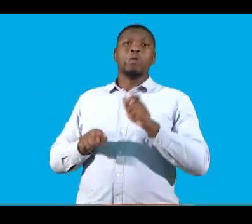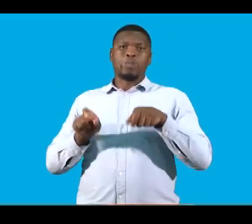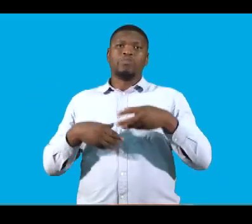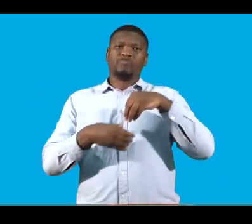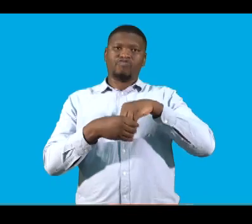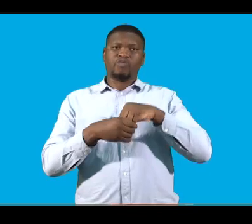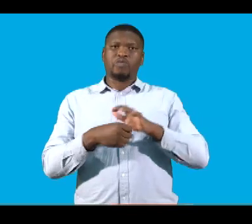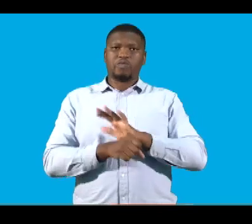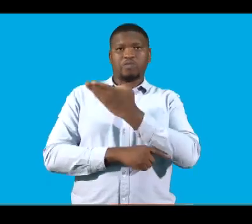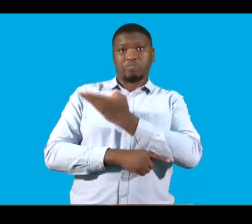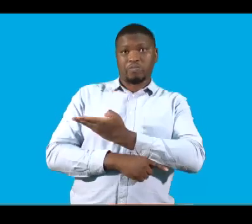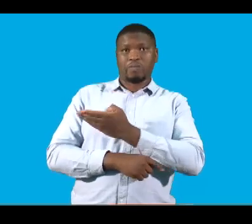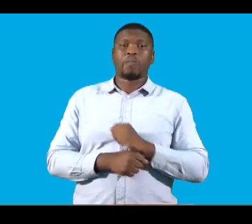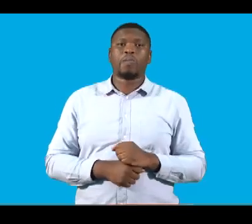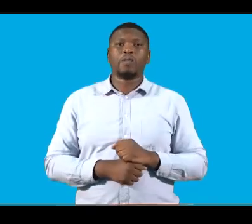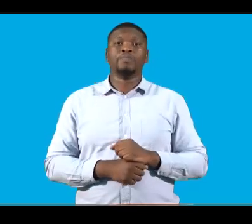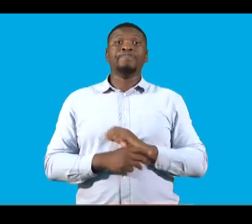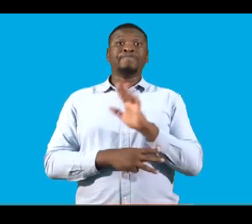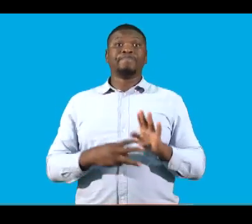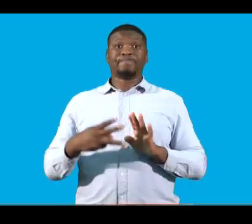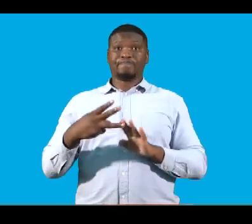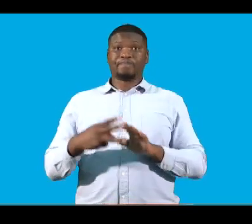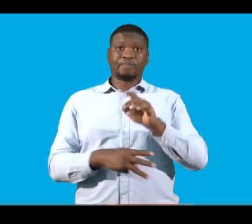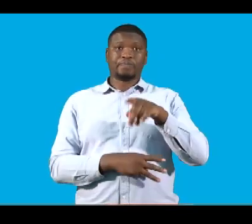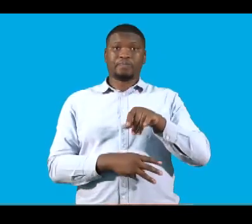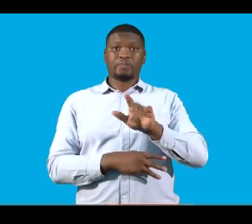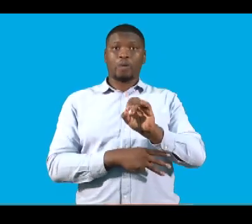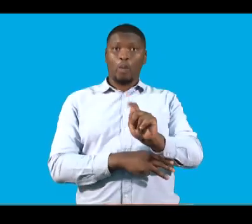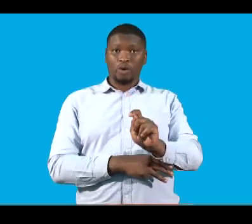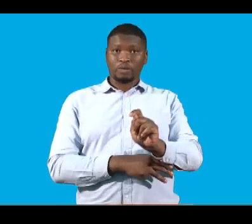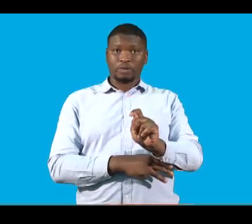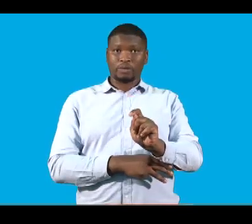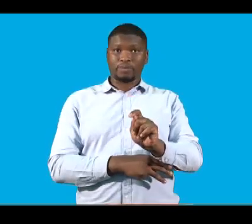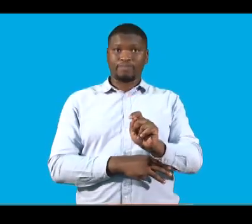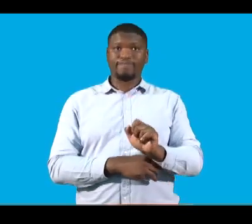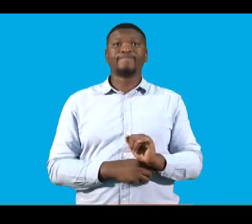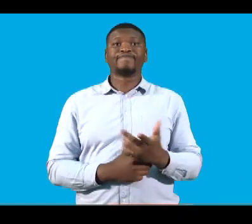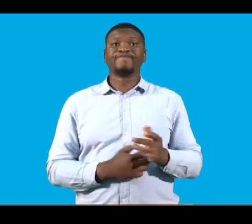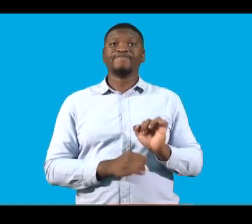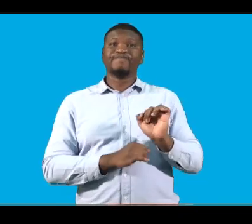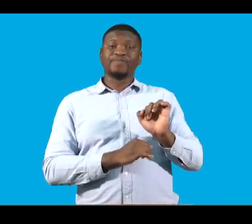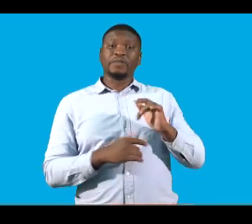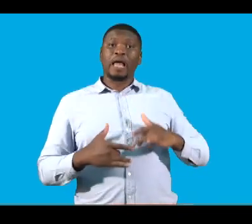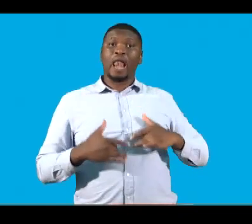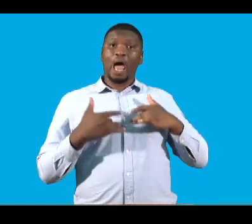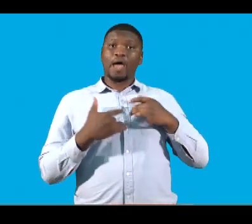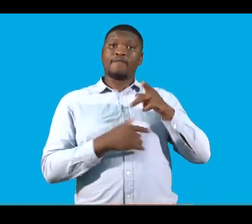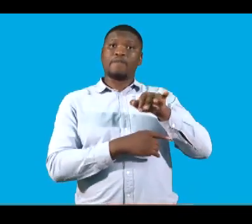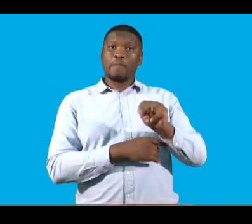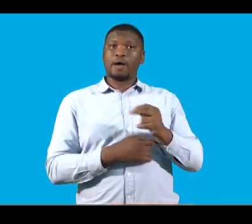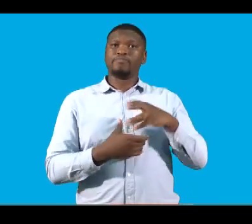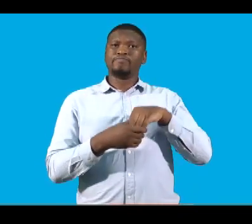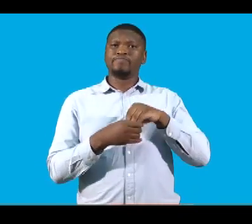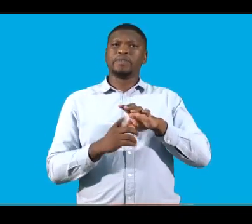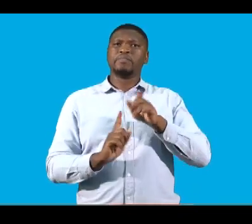investigators, and so on. This is the basic plot of Life of Pi. Life of Pi by Jan Martel follows